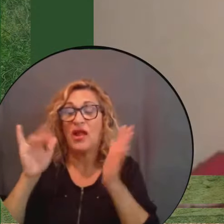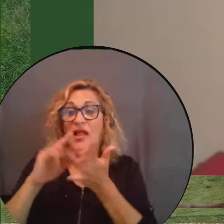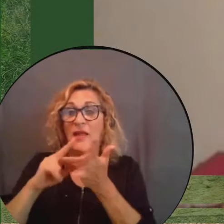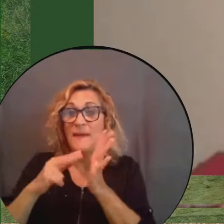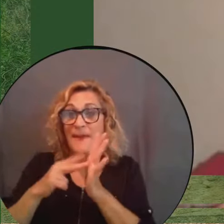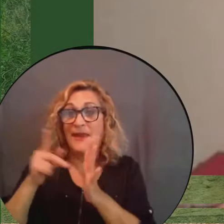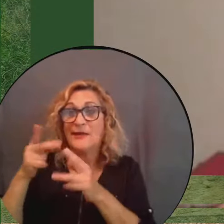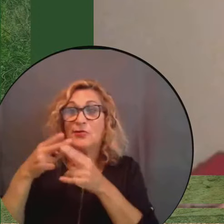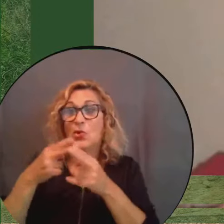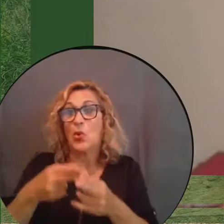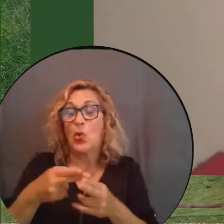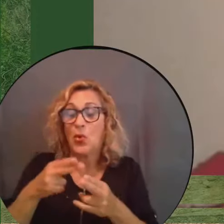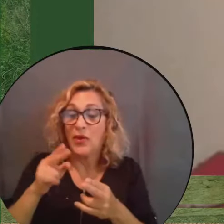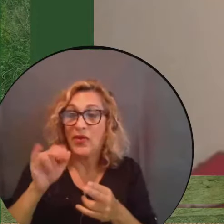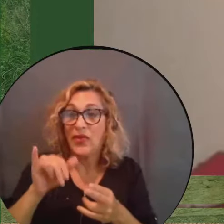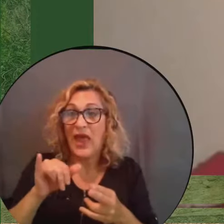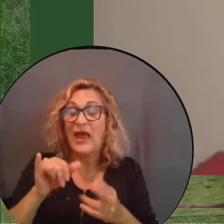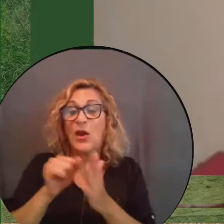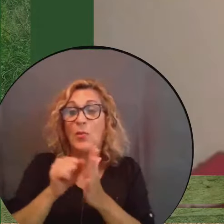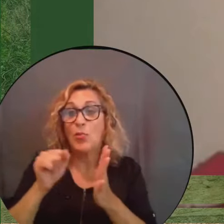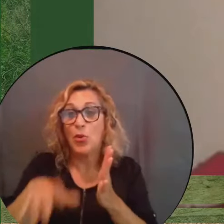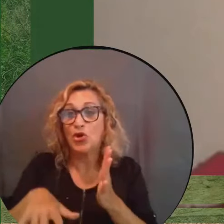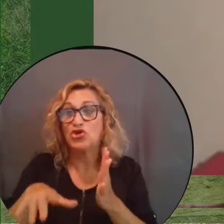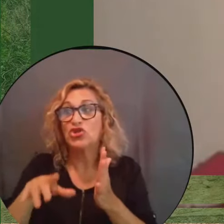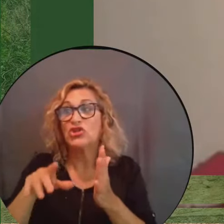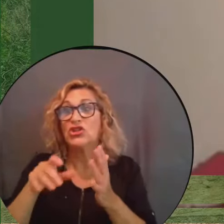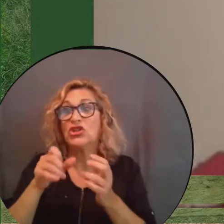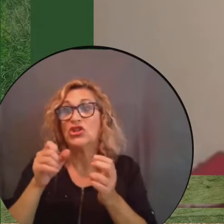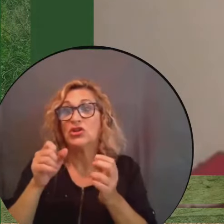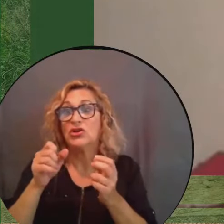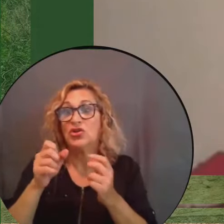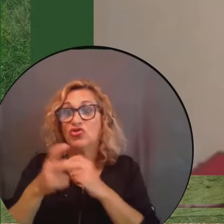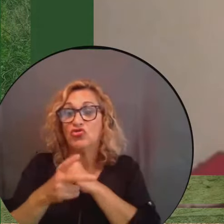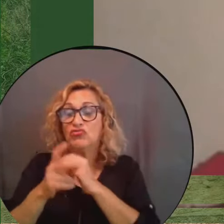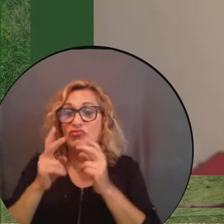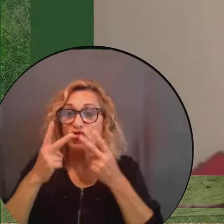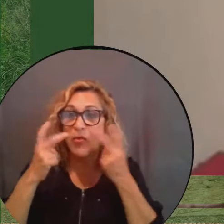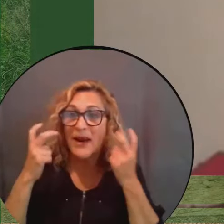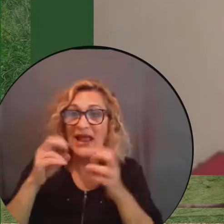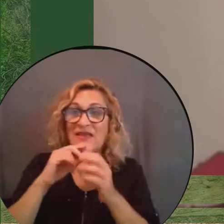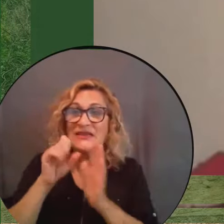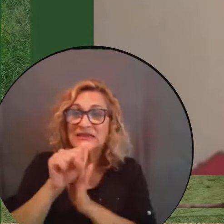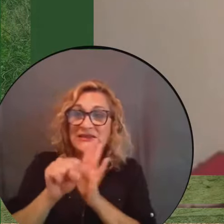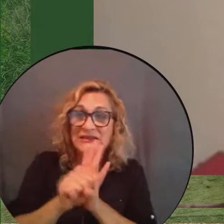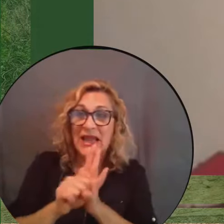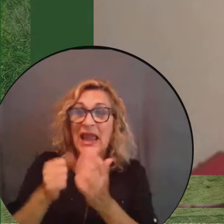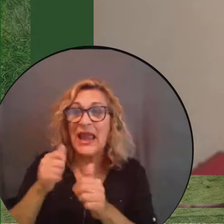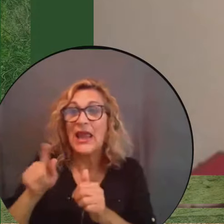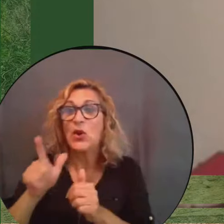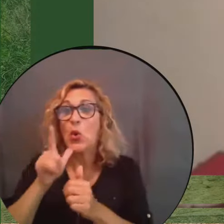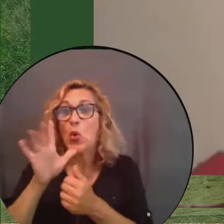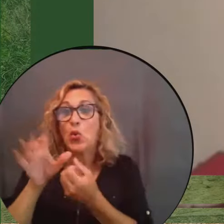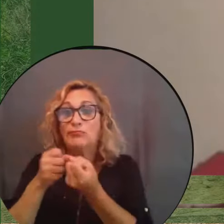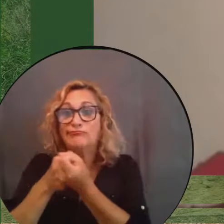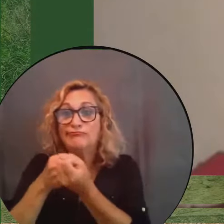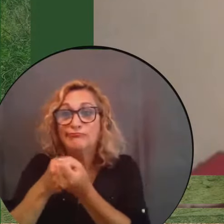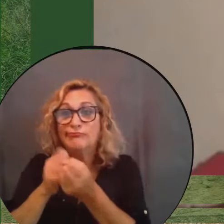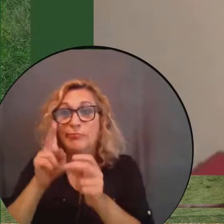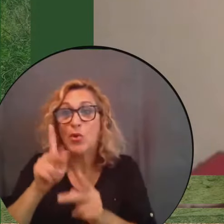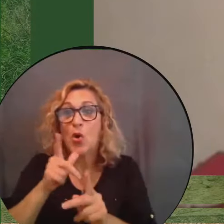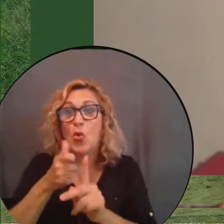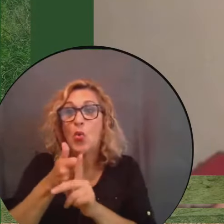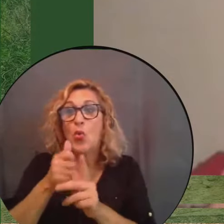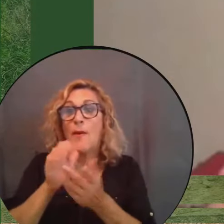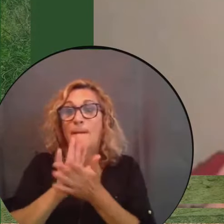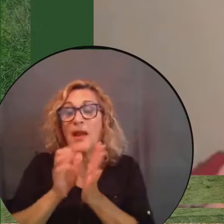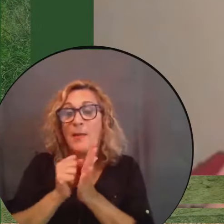abortion criminalized in the state, but anyone who aided and abetted abortion would also be facing criminal prosecution for